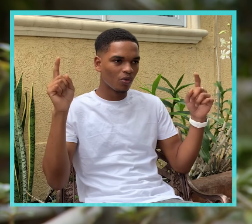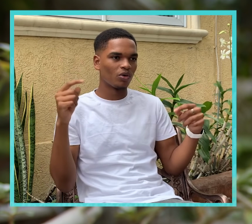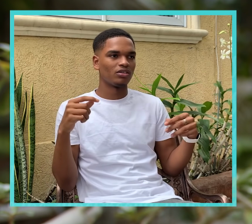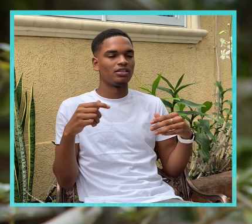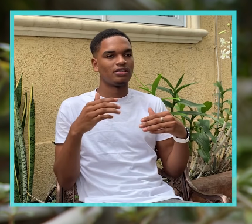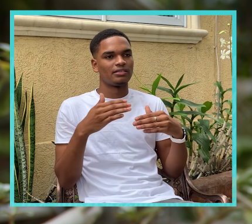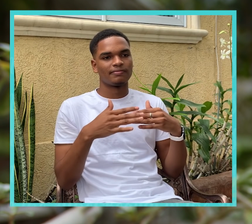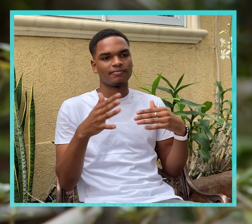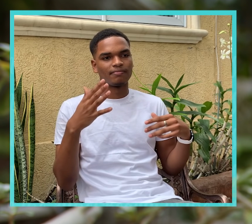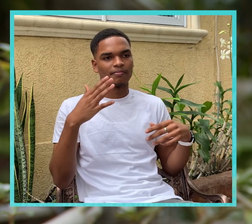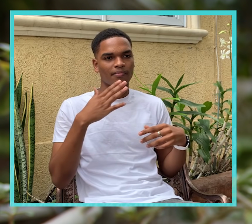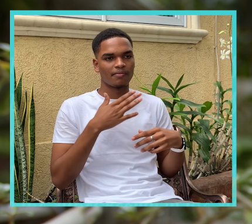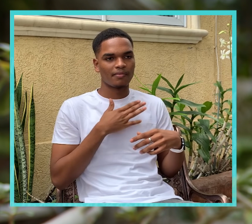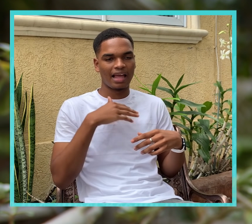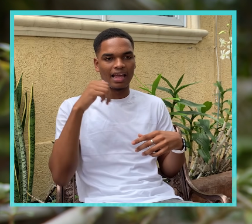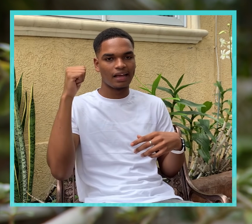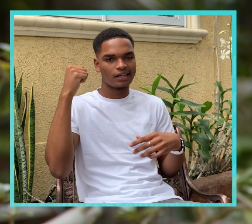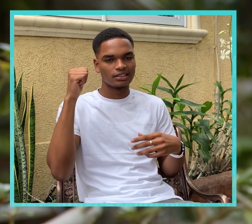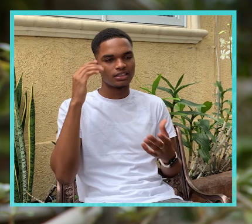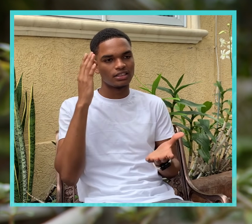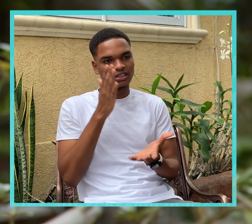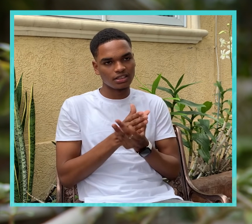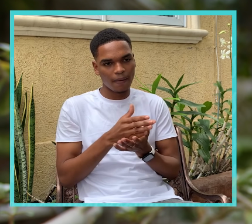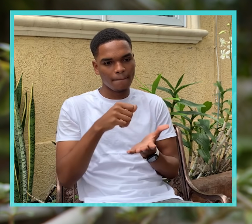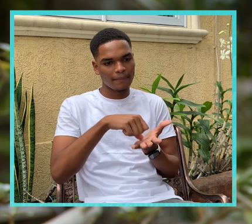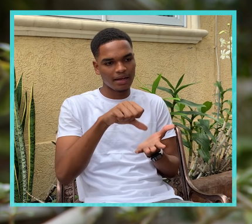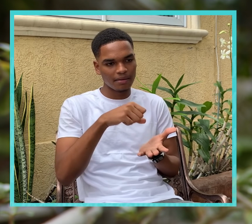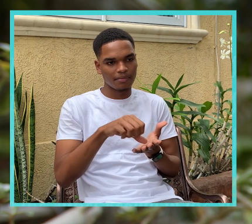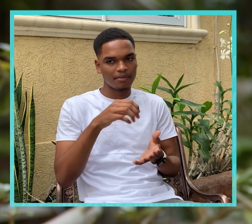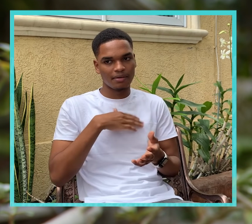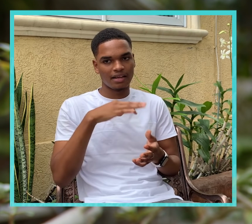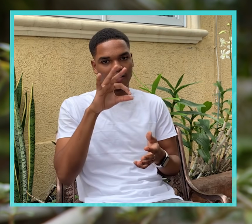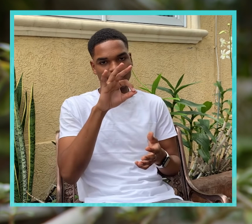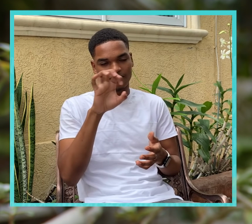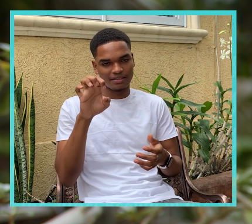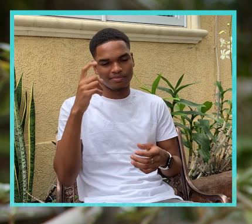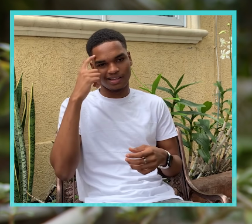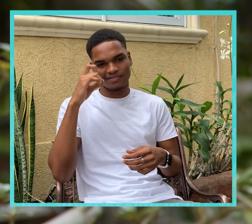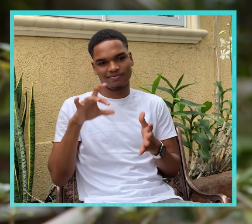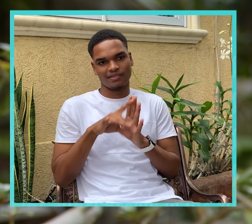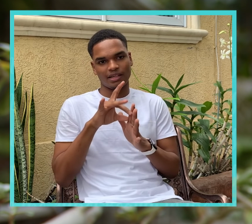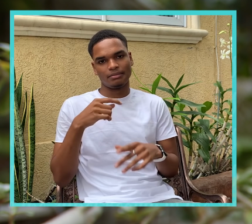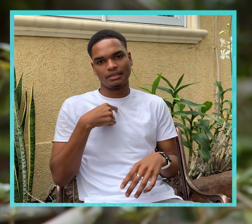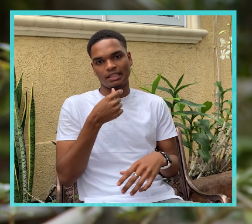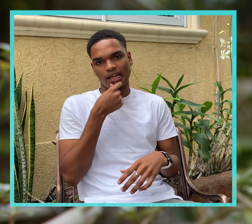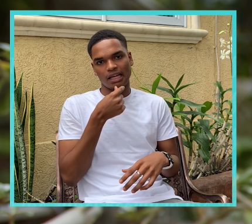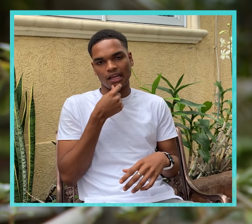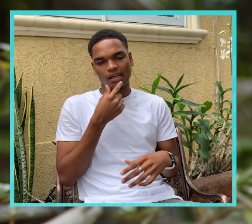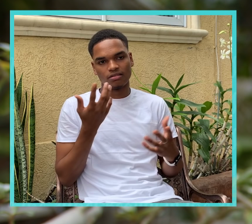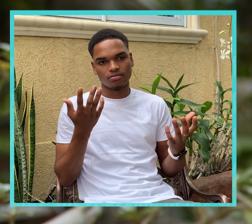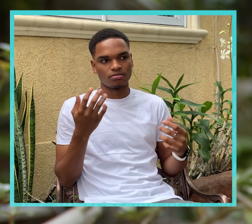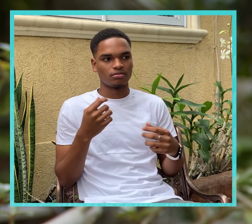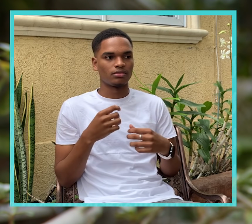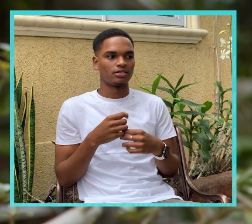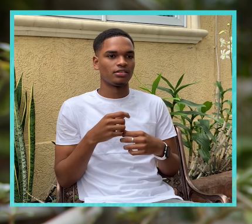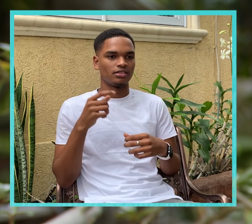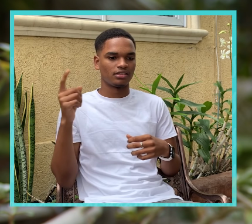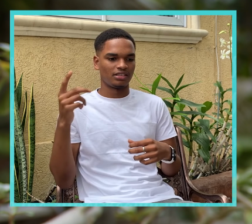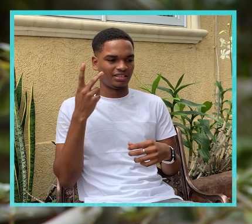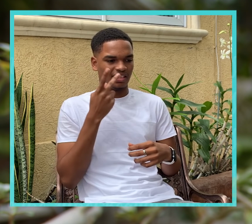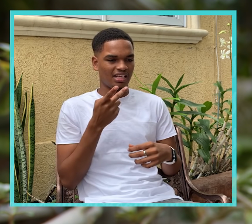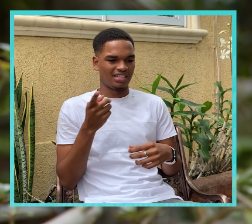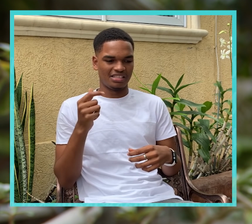auntie stopped paying my school fee because she found out that I was gay, you know, and she decided that she wasn't